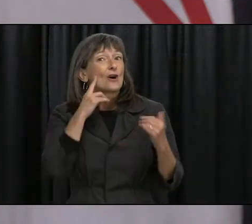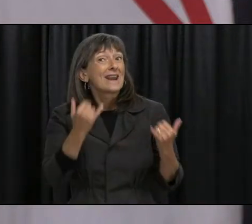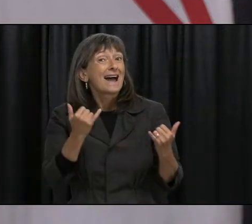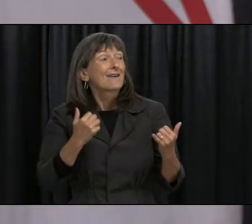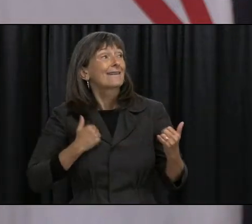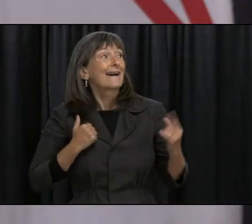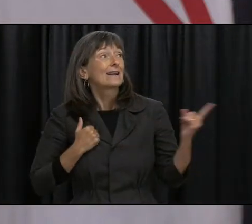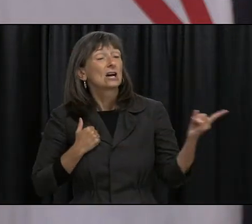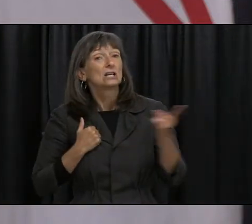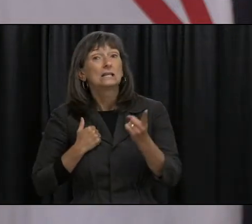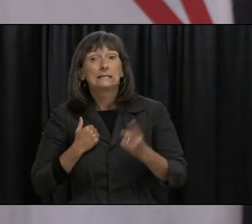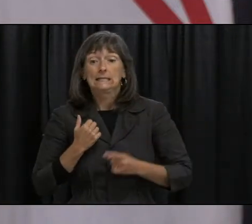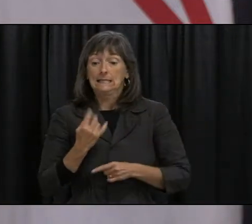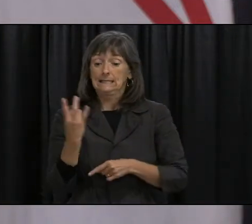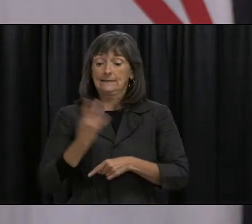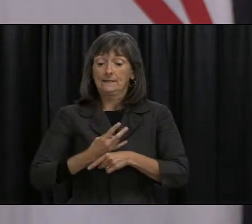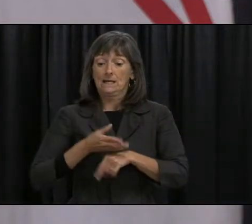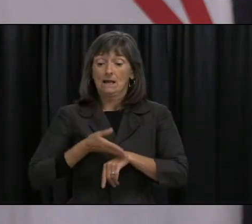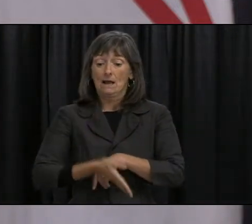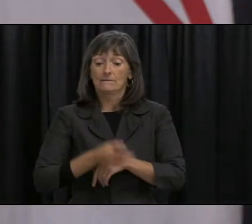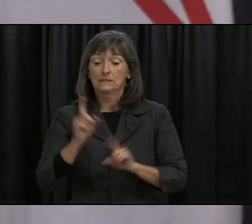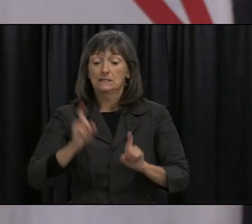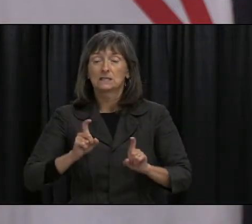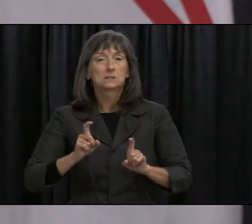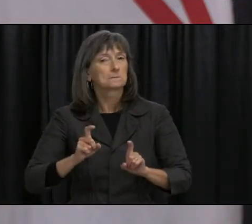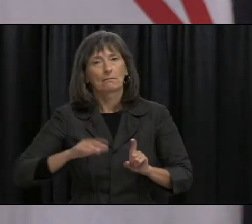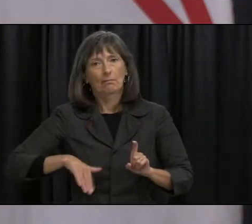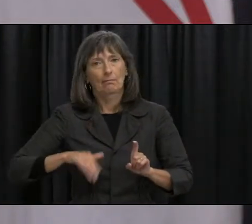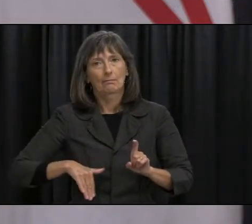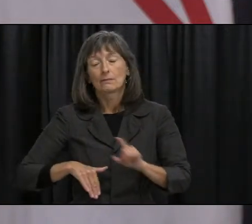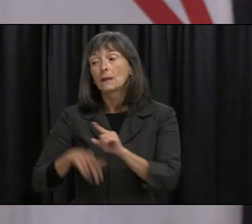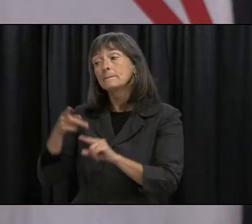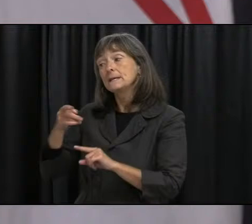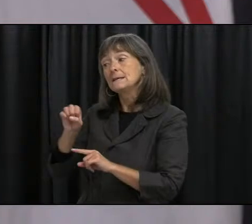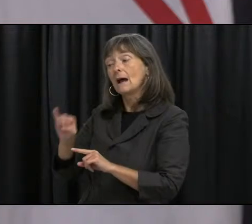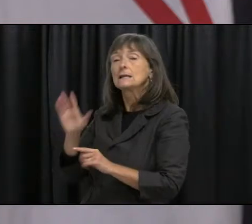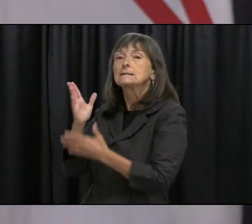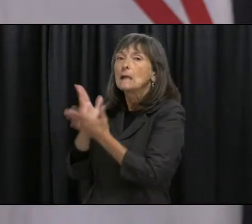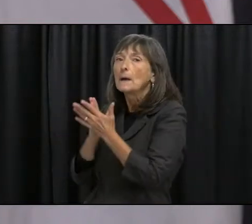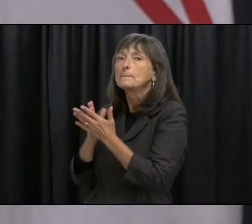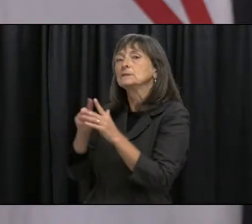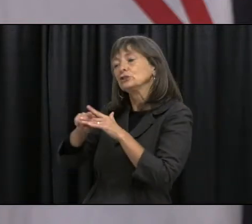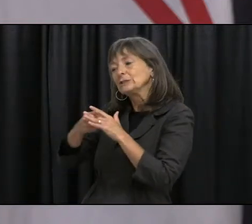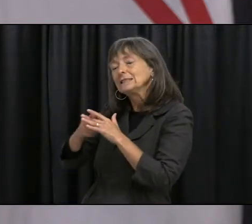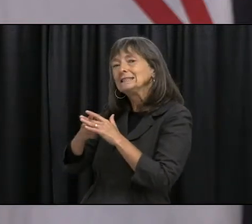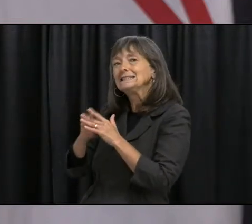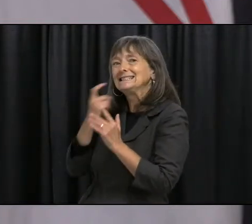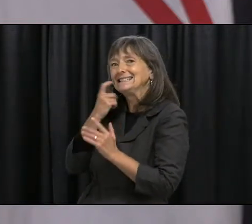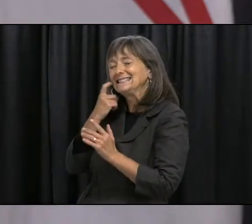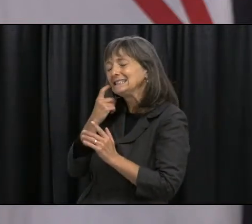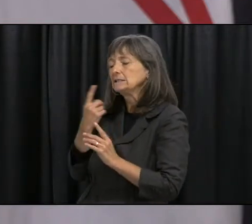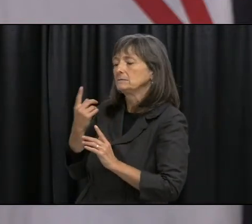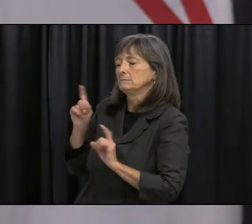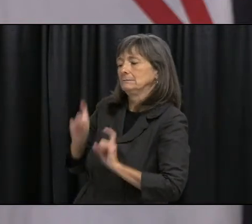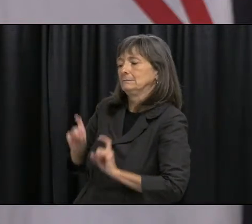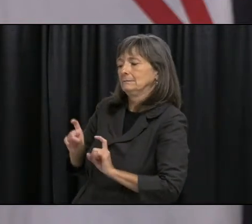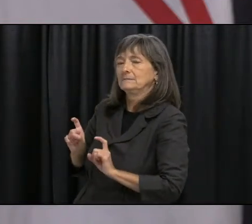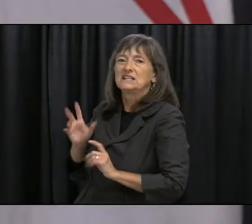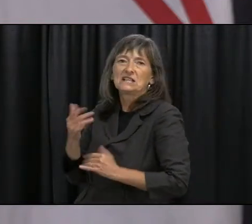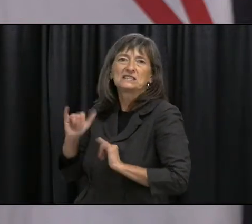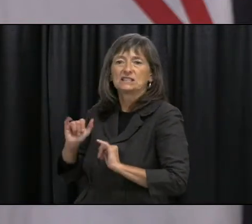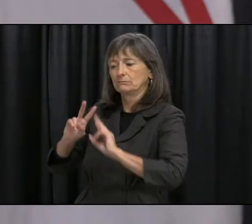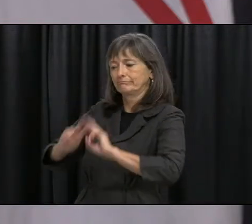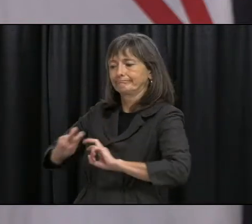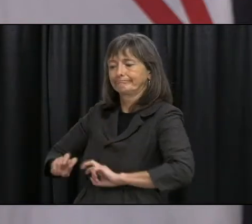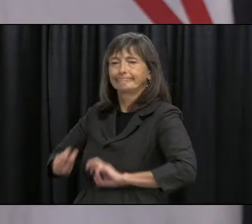in Canada, but PEI has had some measure of testing, and they're looking at that. They're evaluating their data.